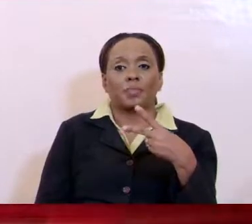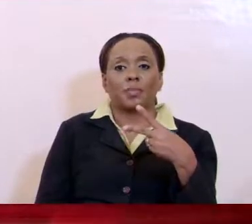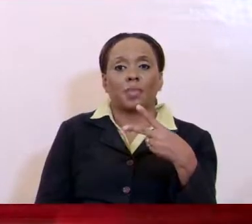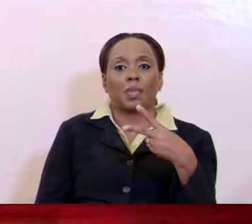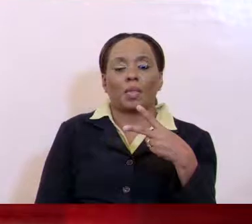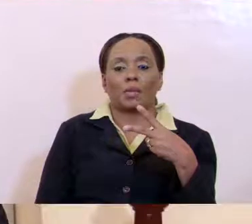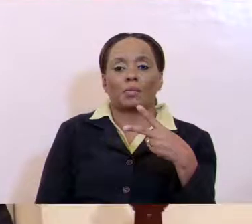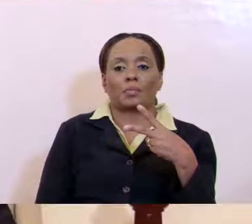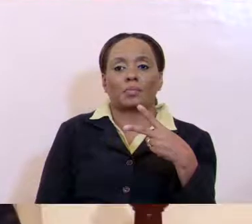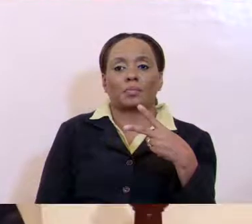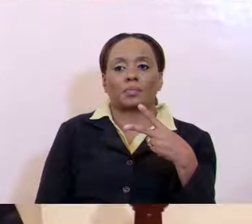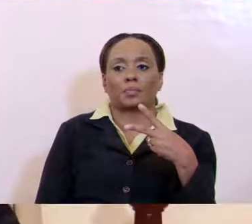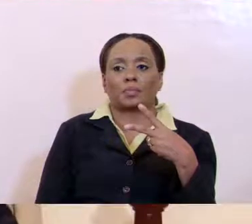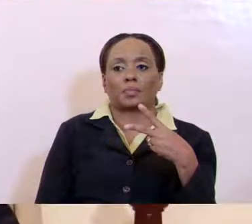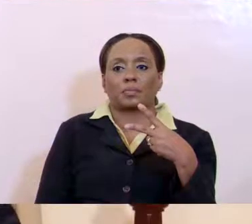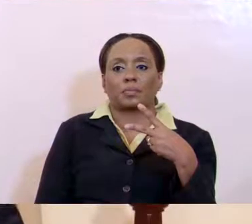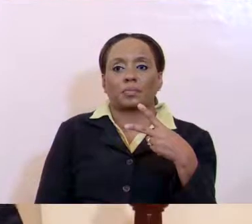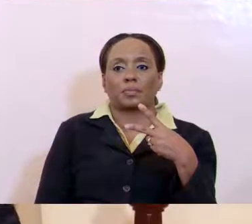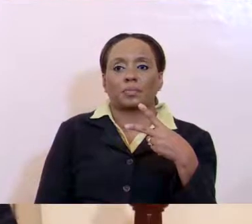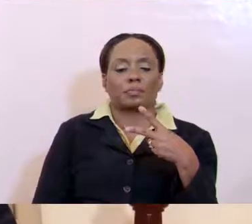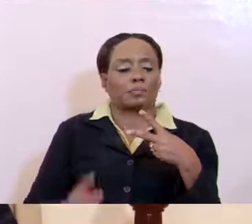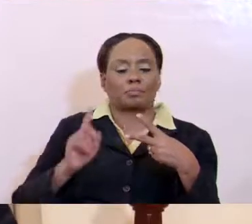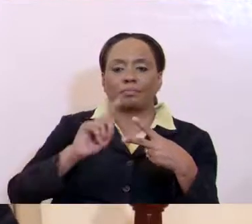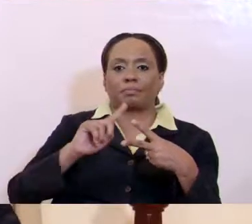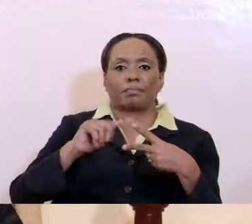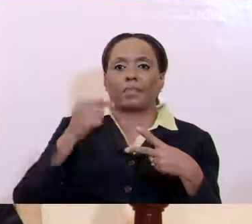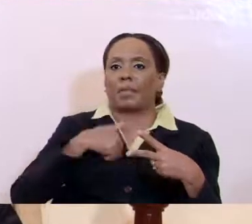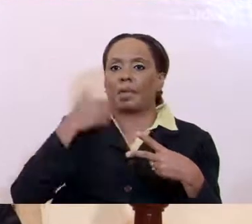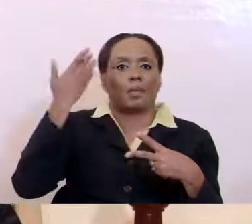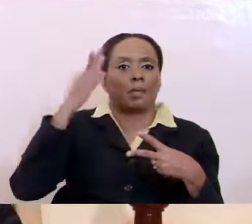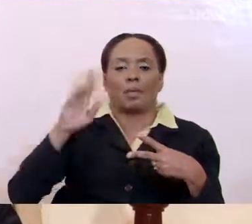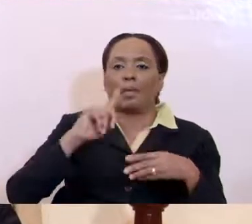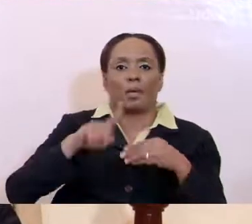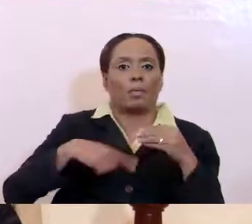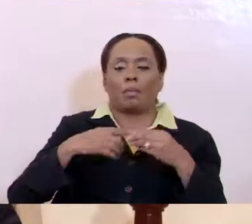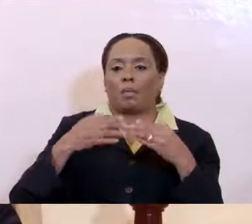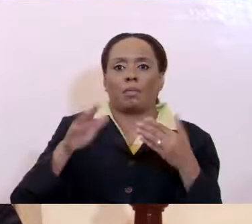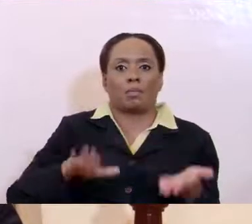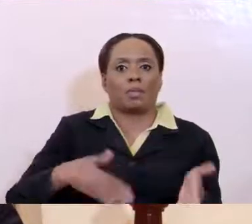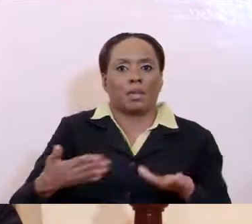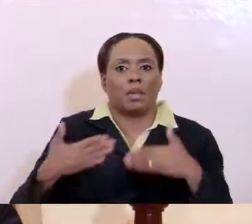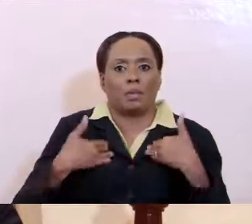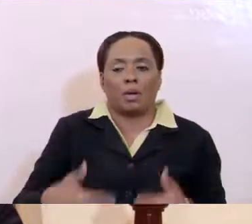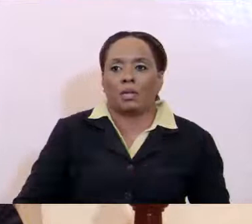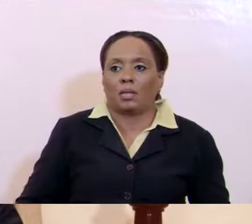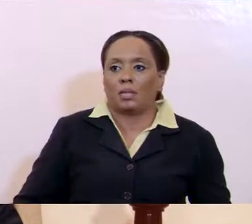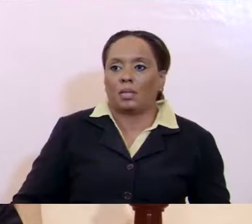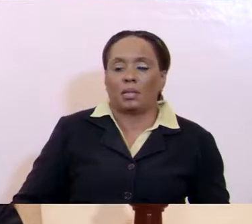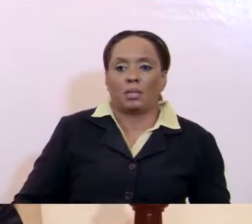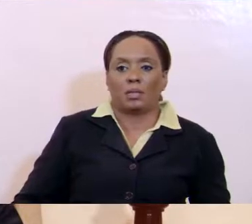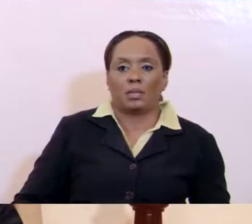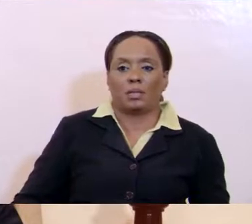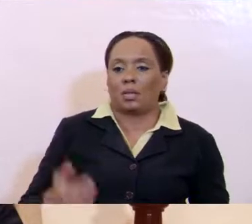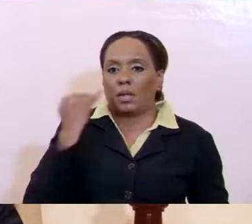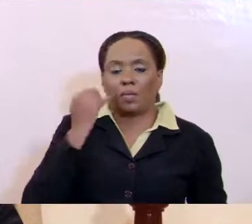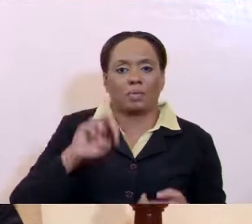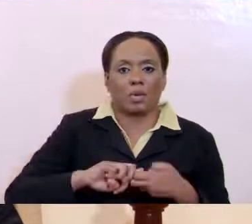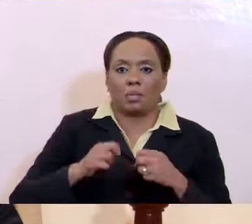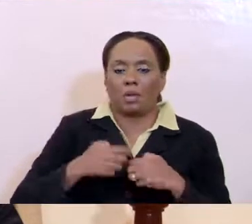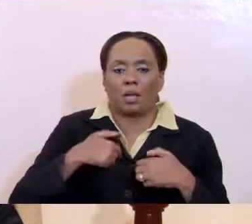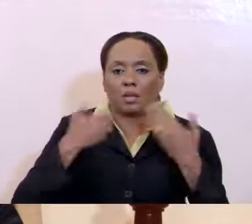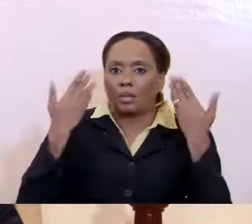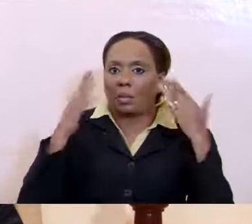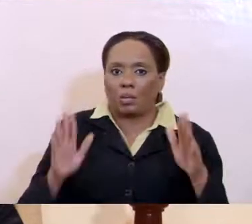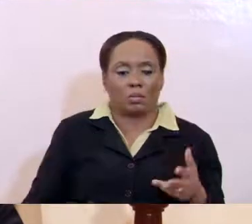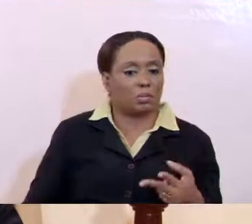Don't have any information regarding your first query about storage of bodies. I am not aware that there's a challenge.